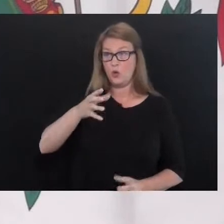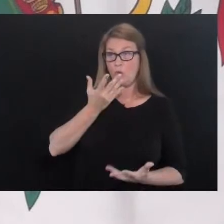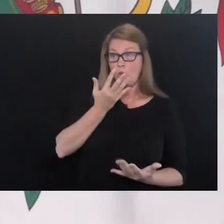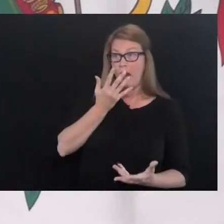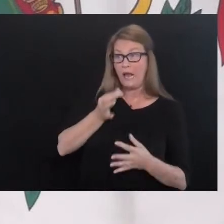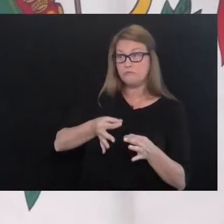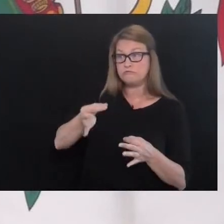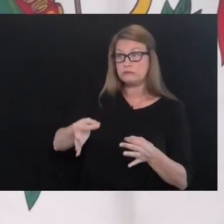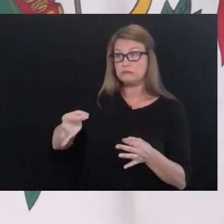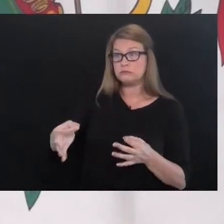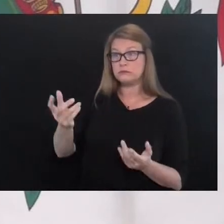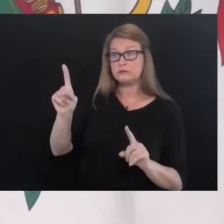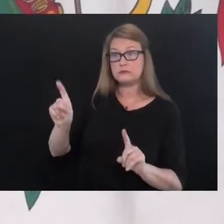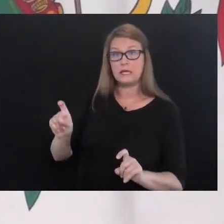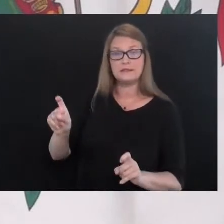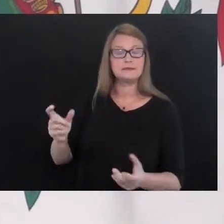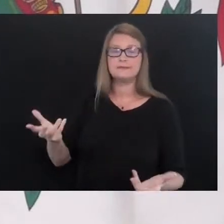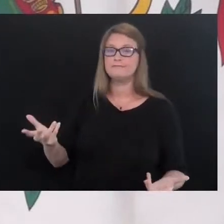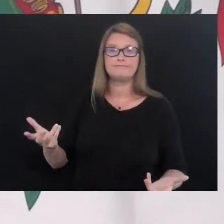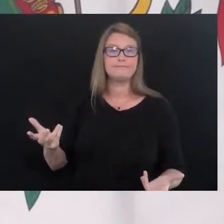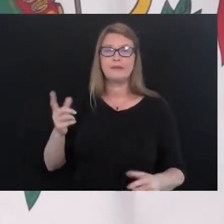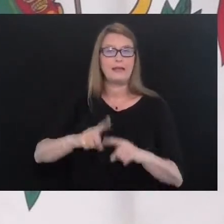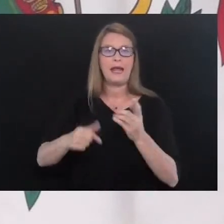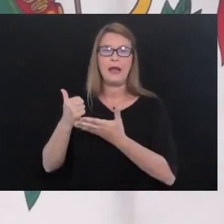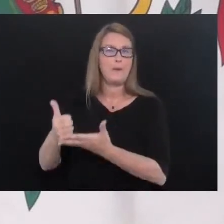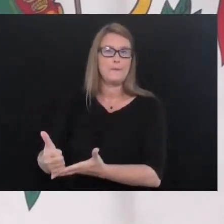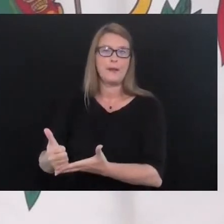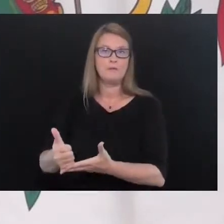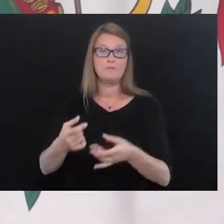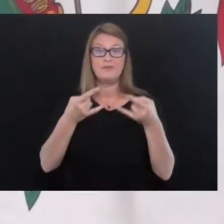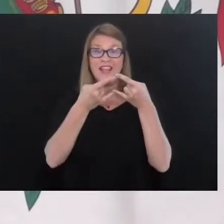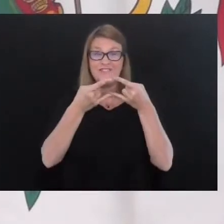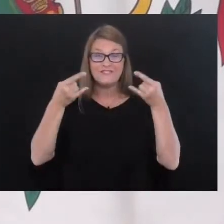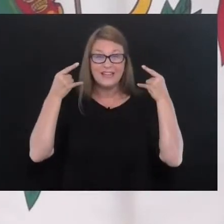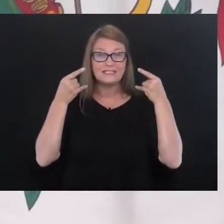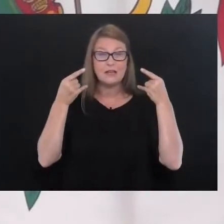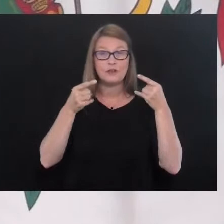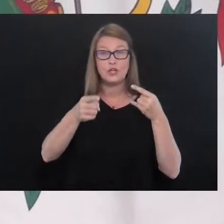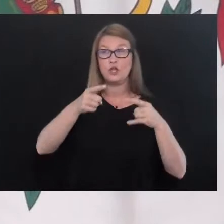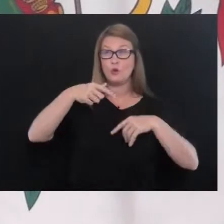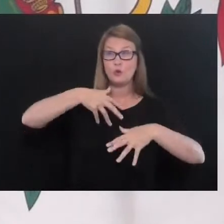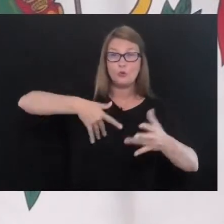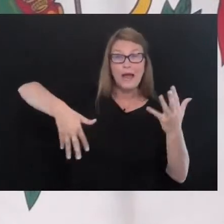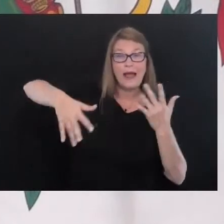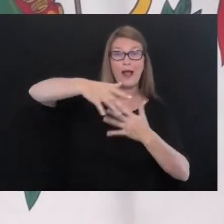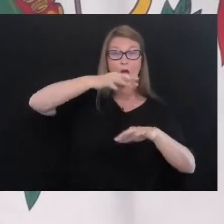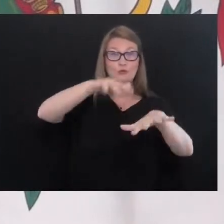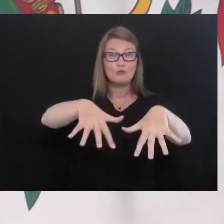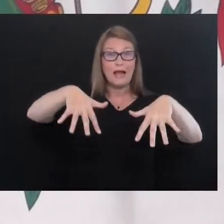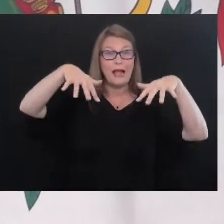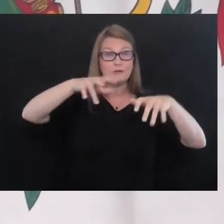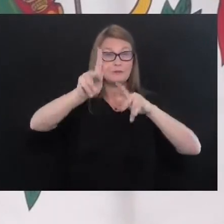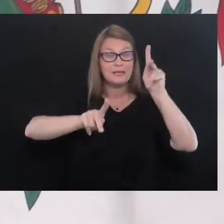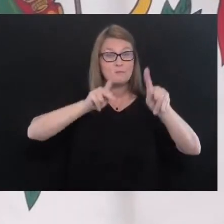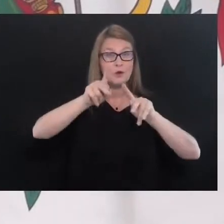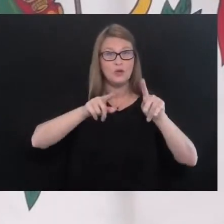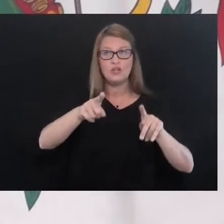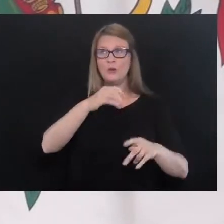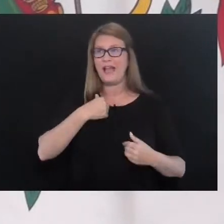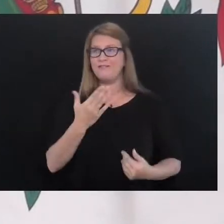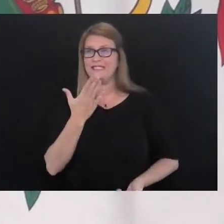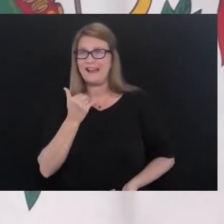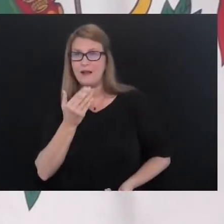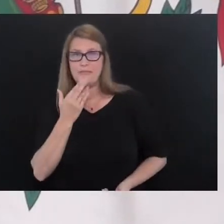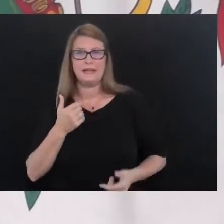the game, you're in real trouble. As far as face coverings, if you go into a crowd and you're 65 and older and you've got diabetes or